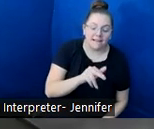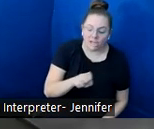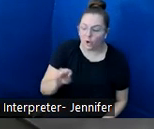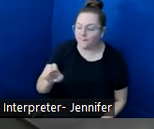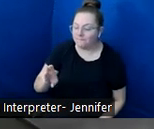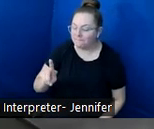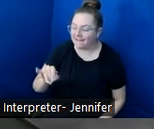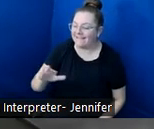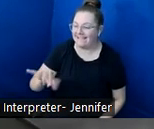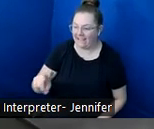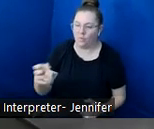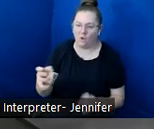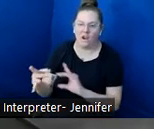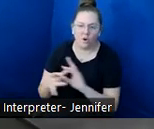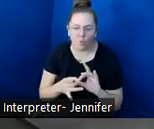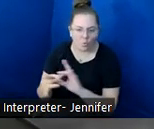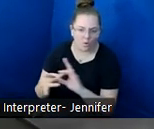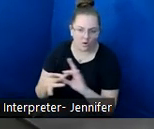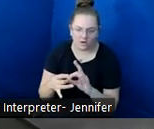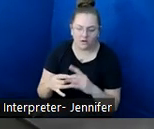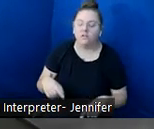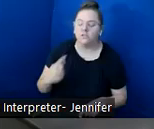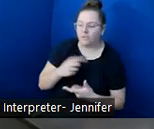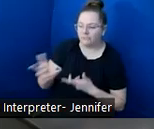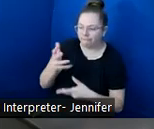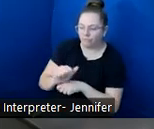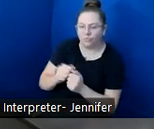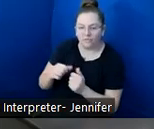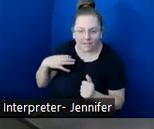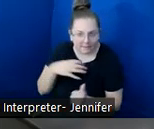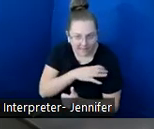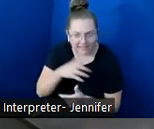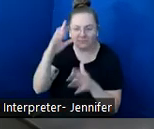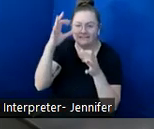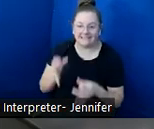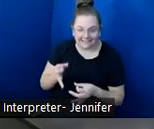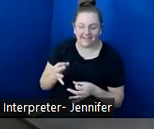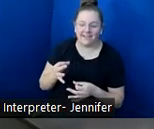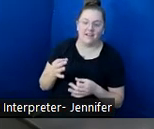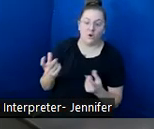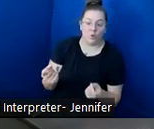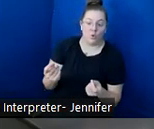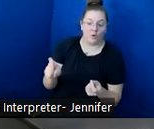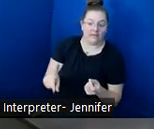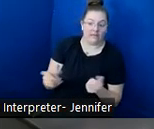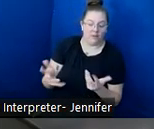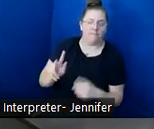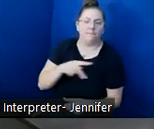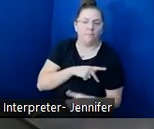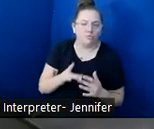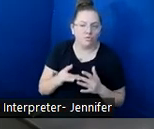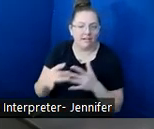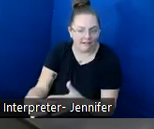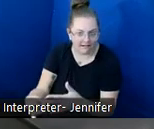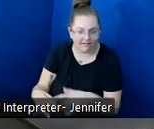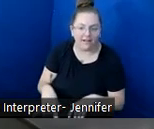had Medicare. So we worked with the committee and we decided that one of the things they needed was a personal guide. And the health plans